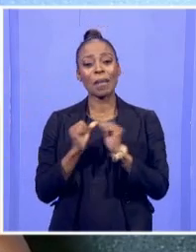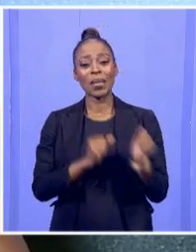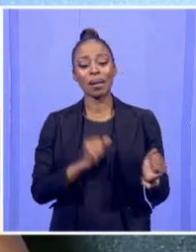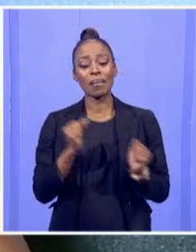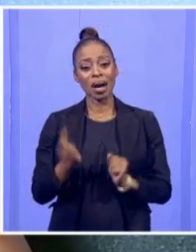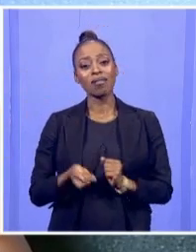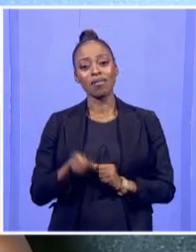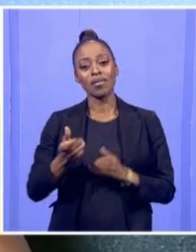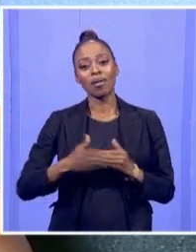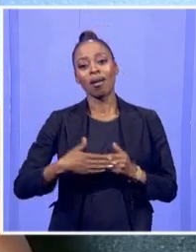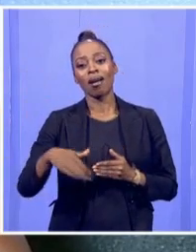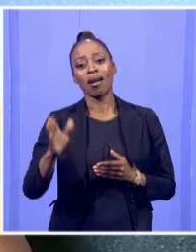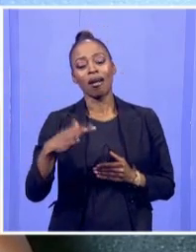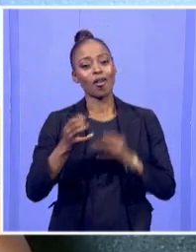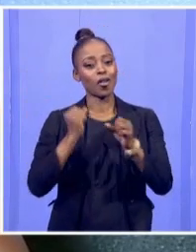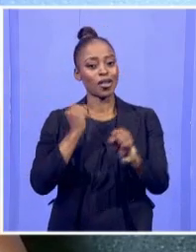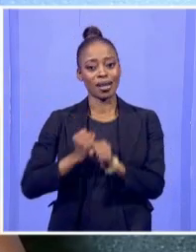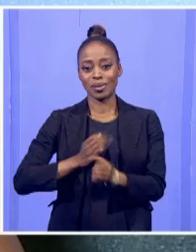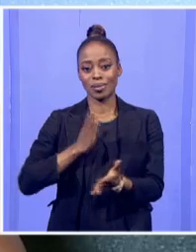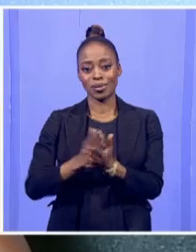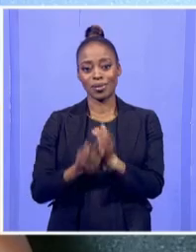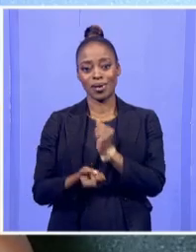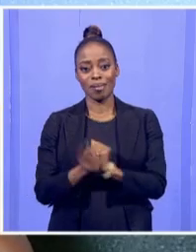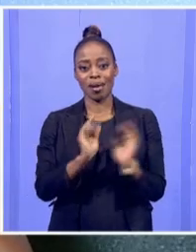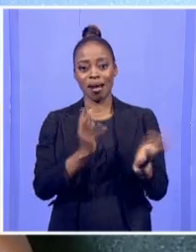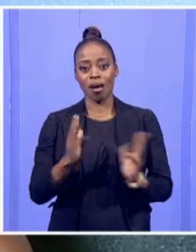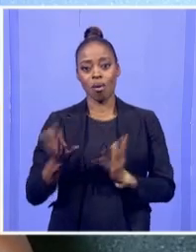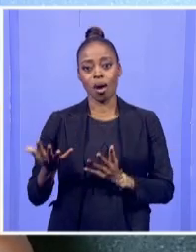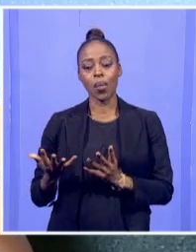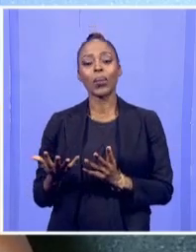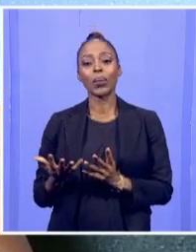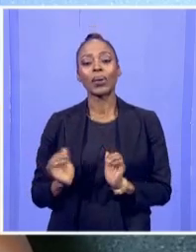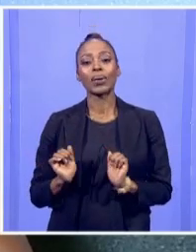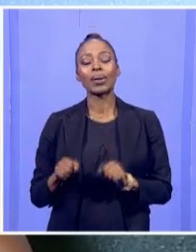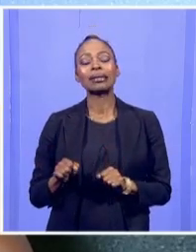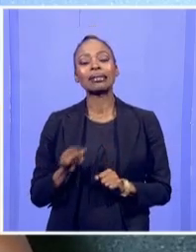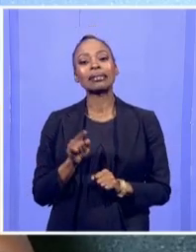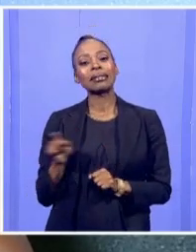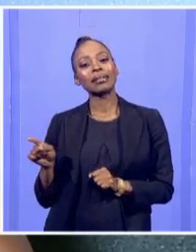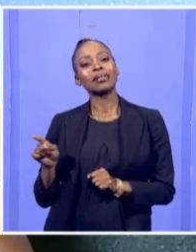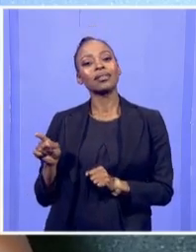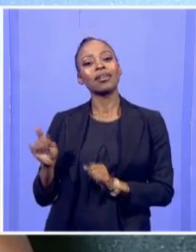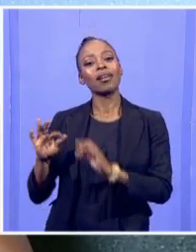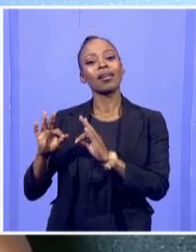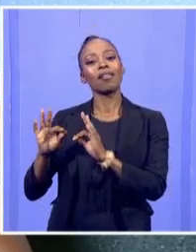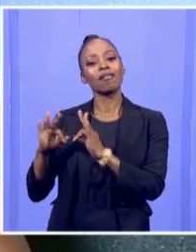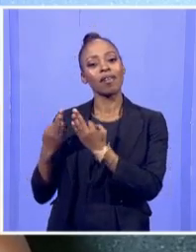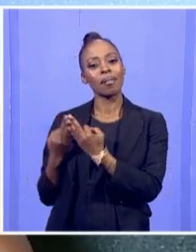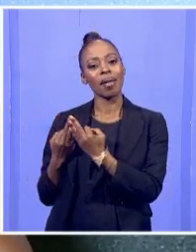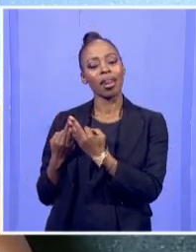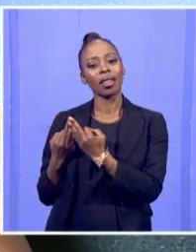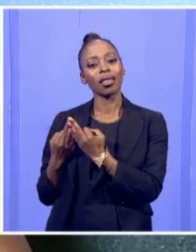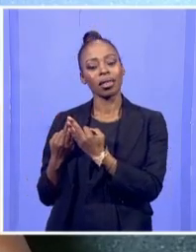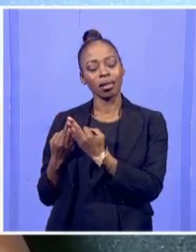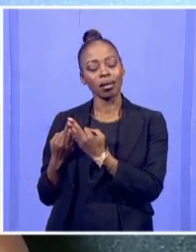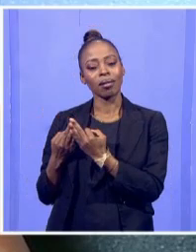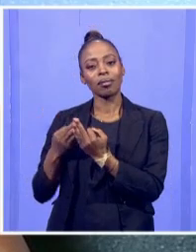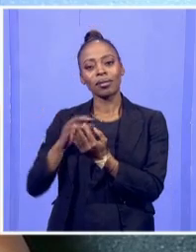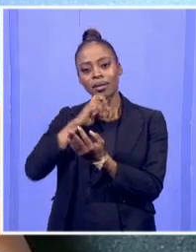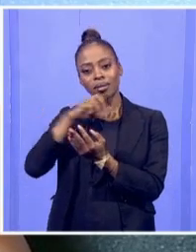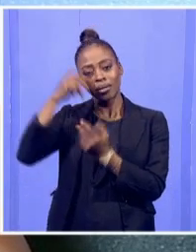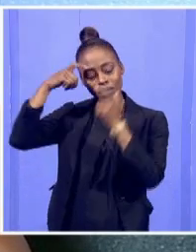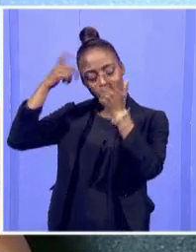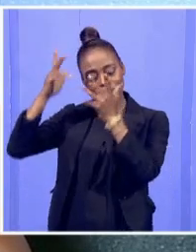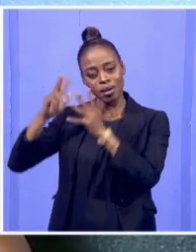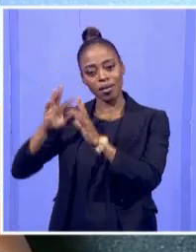next few months or even years as it happens. So, Naledi, the Modjadji queenship, right now, as we call it, the queenship,